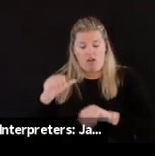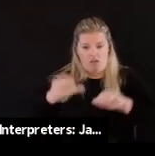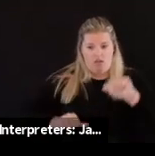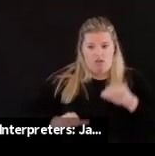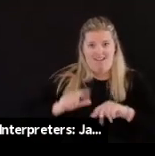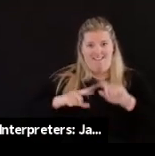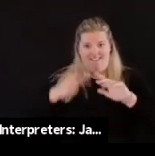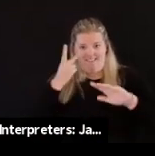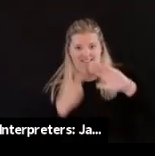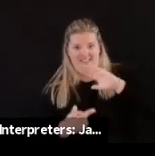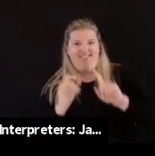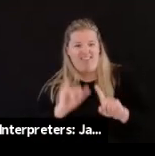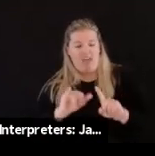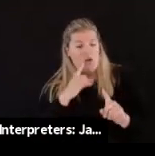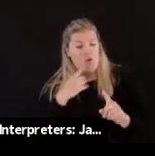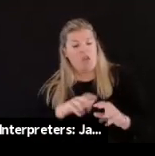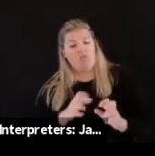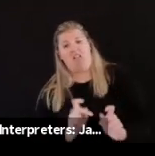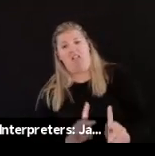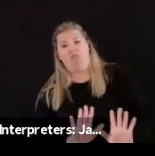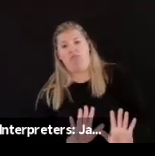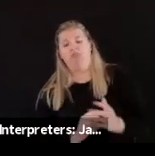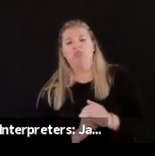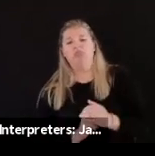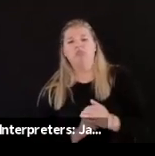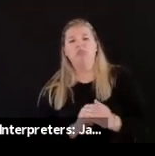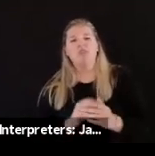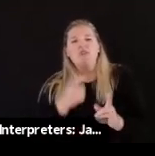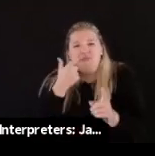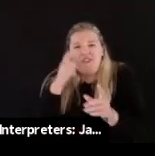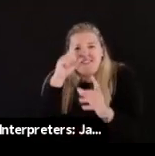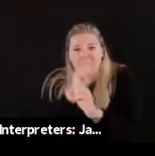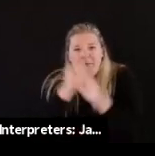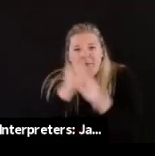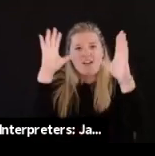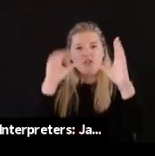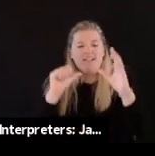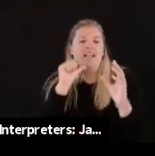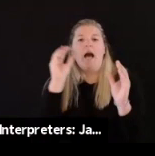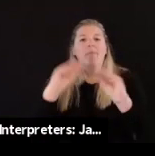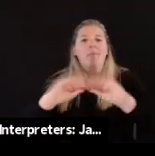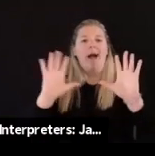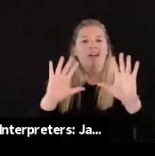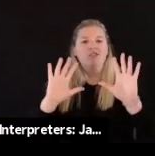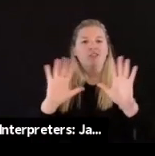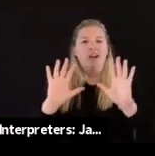Whatever you just imagined, it's not mythical, it's not